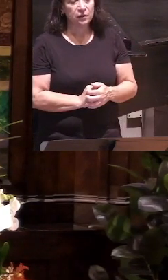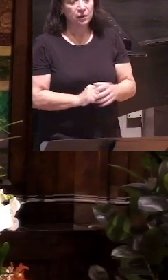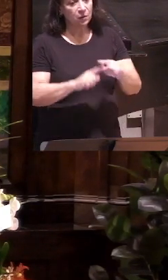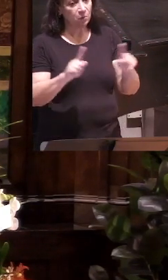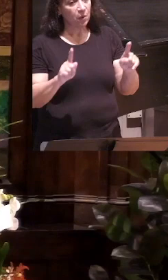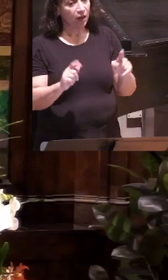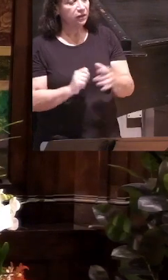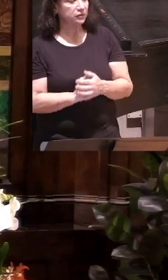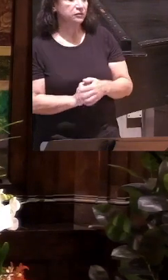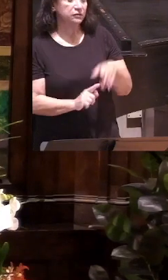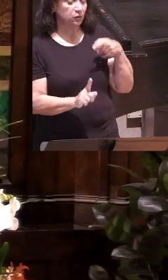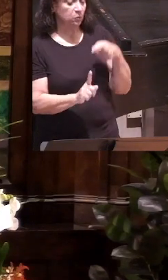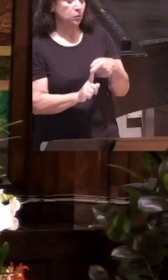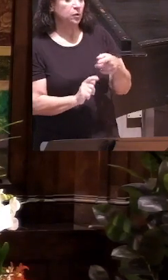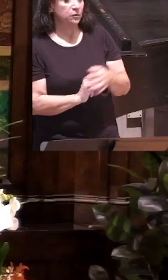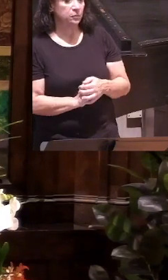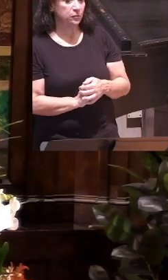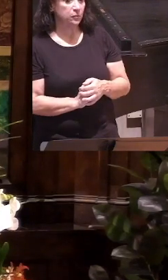But here's the deal.